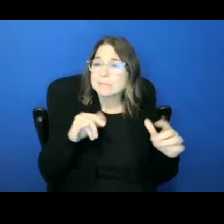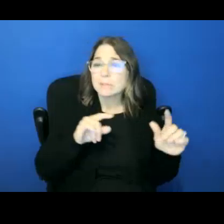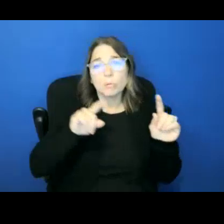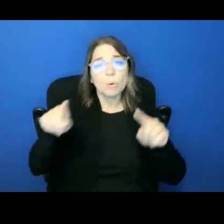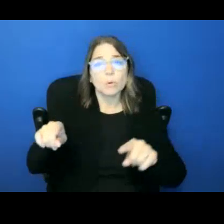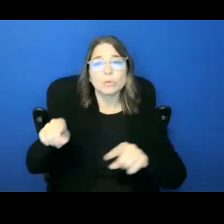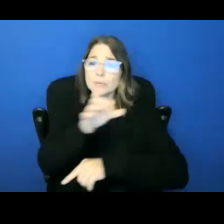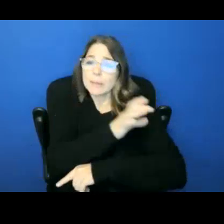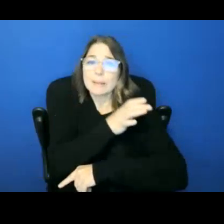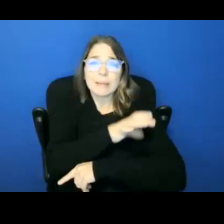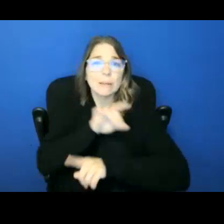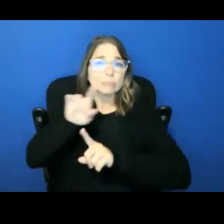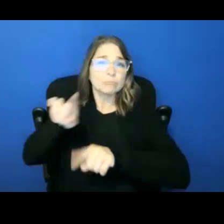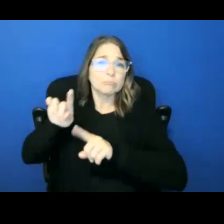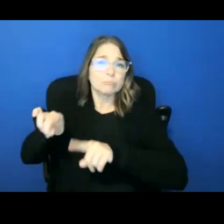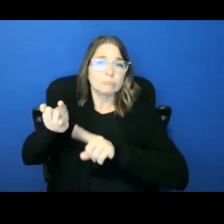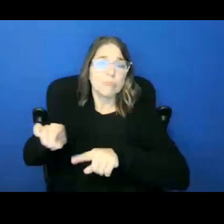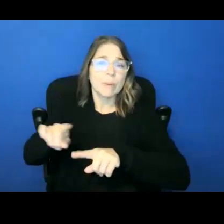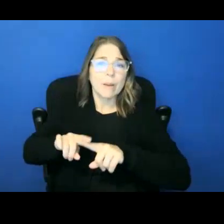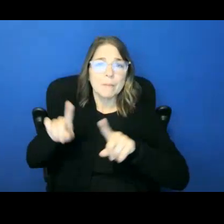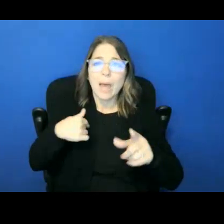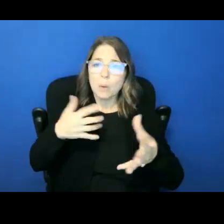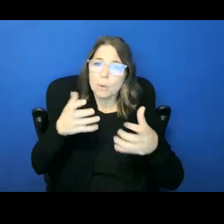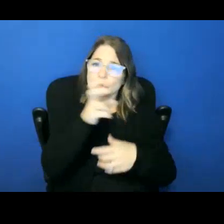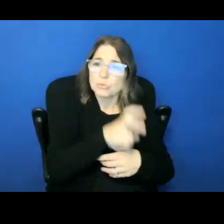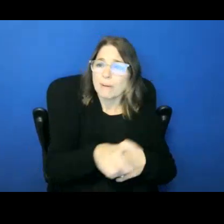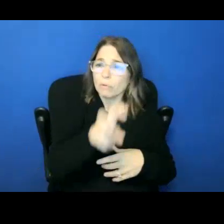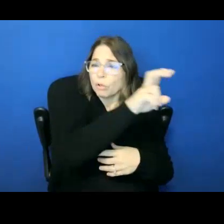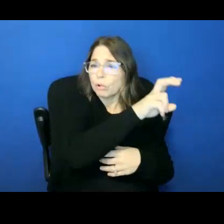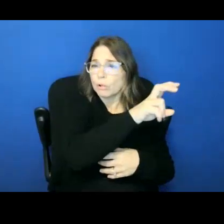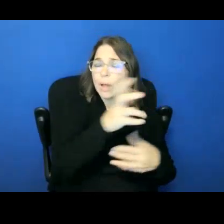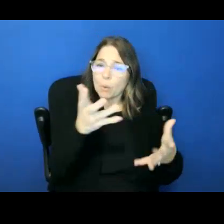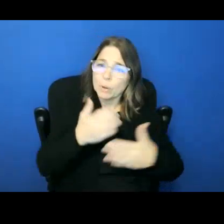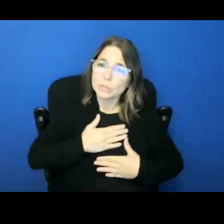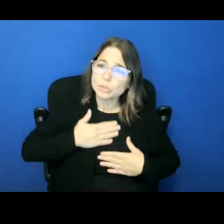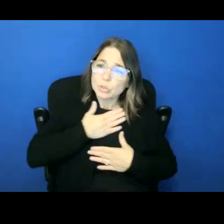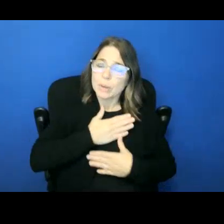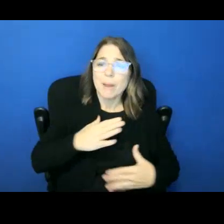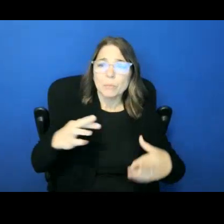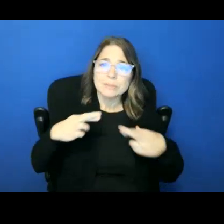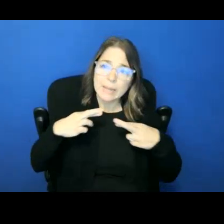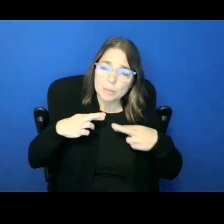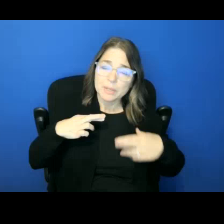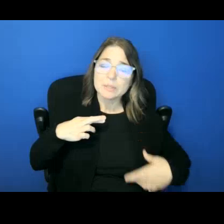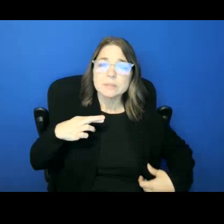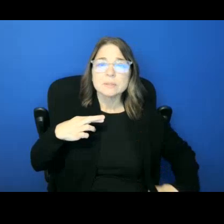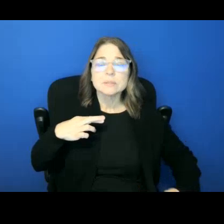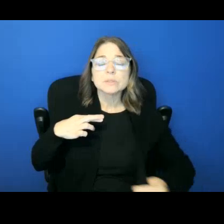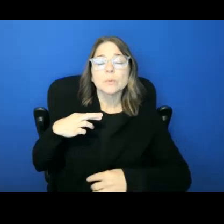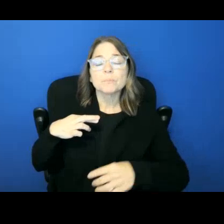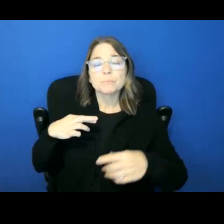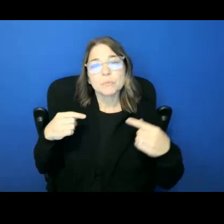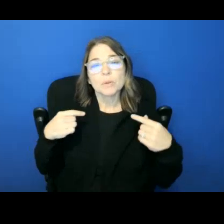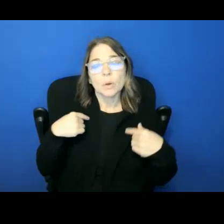I'm still going to the clinic quite a bit, right? But I want to travel, right? I want to enjoy my retirement. And so those were the things